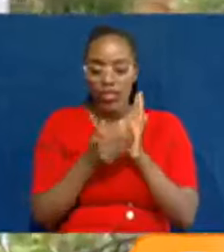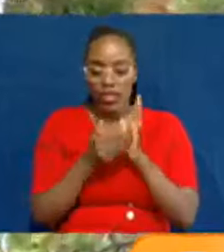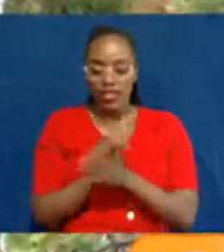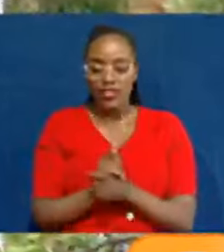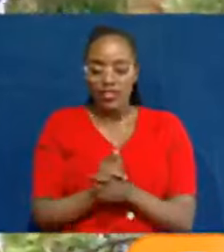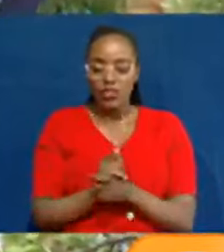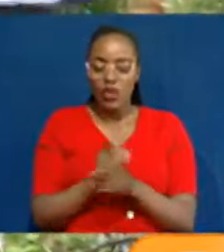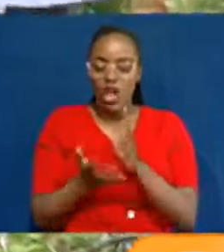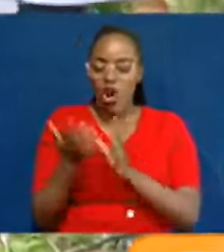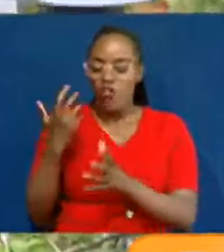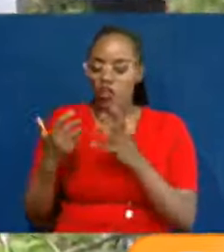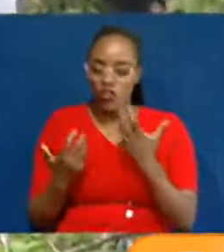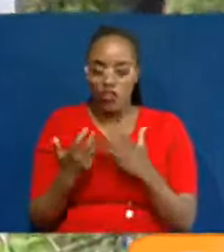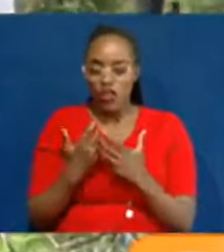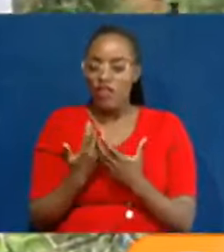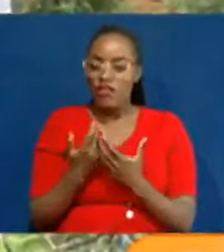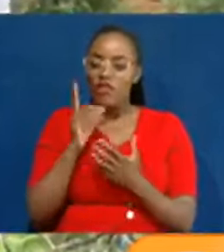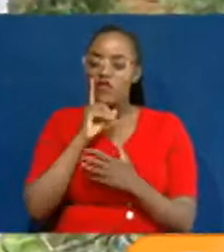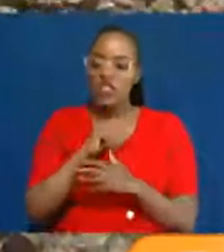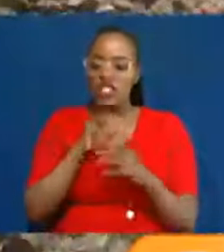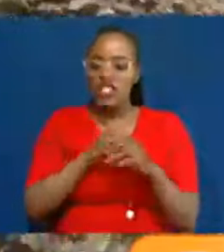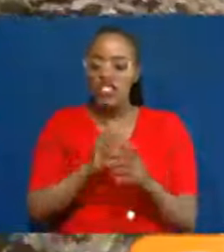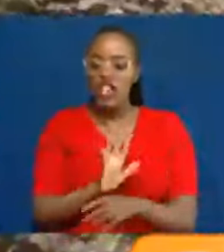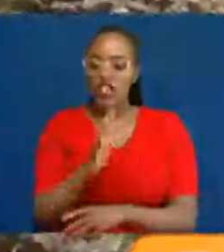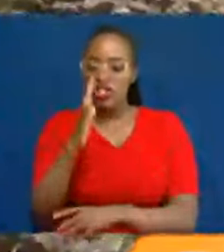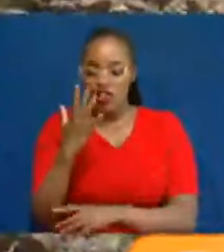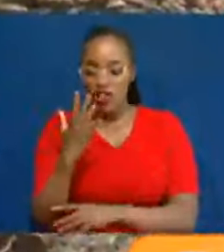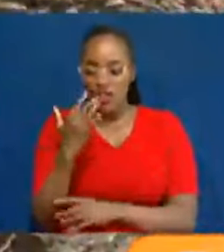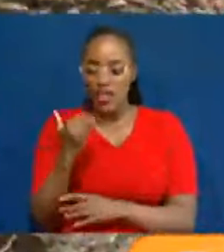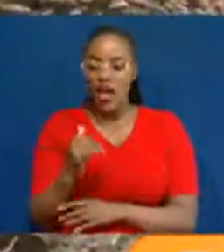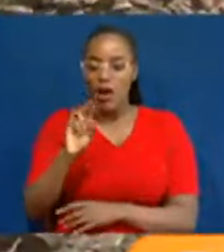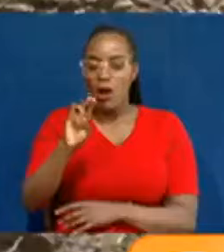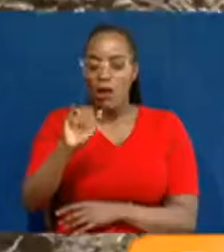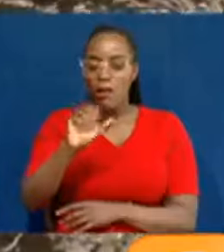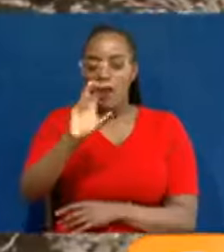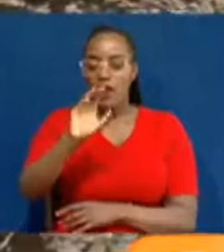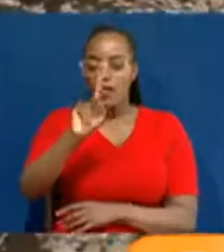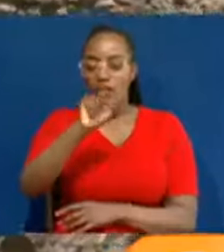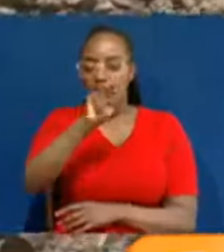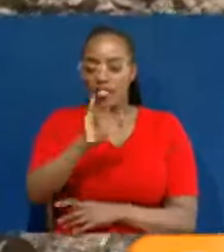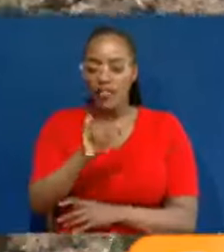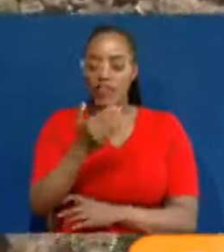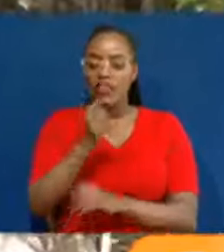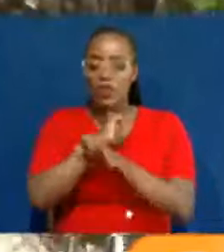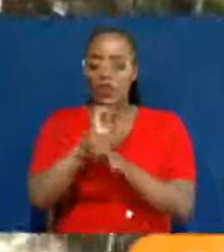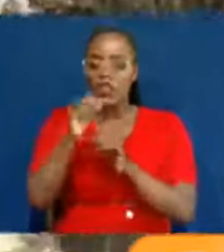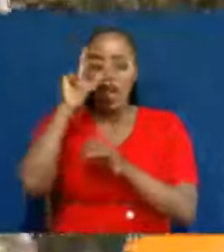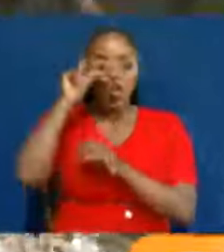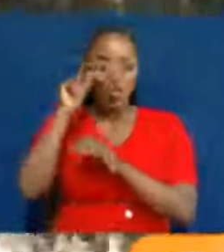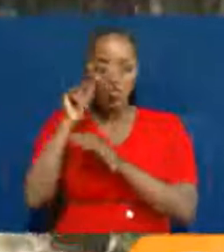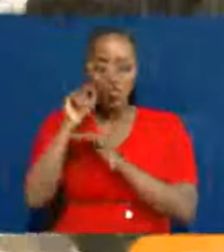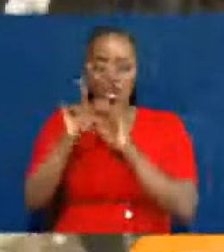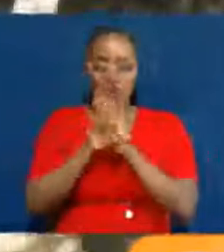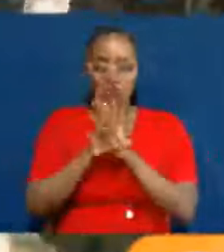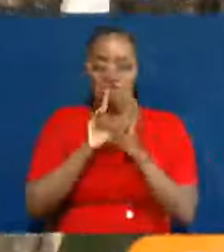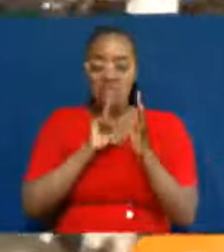And with the exhumation of his five complete at the forest, Mackenzie's defense hopes to convince the coastal court that the deaths witnessed at Shakahola